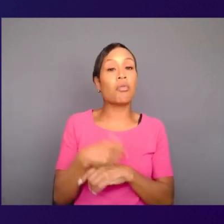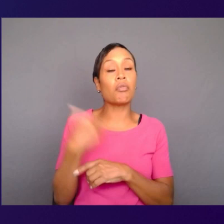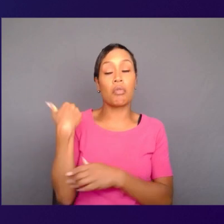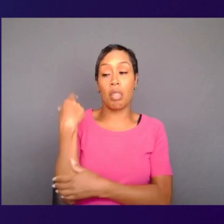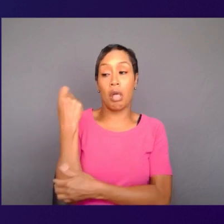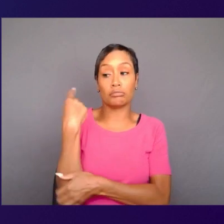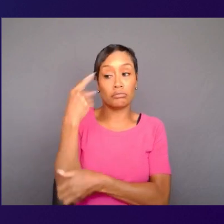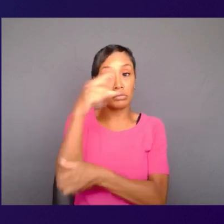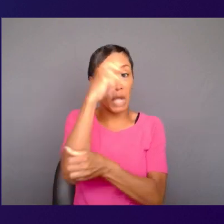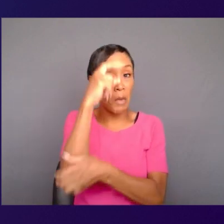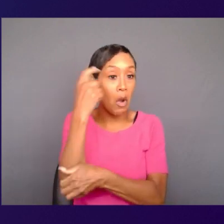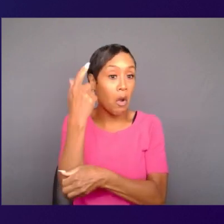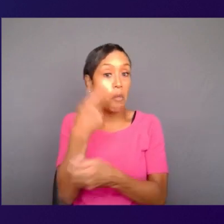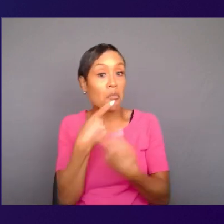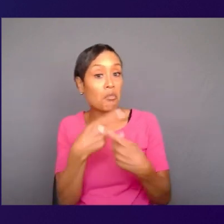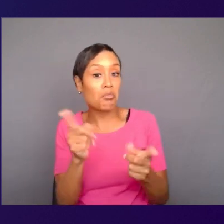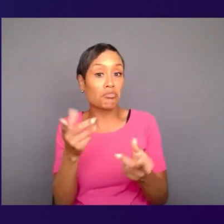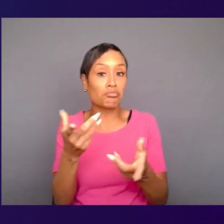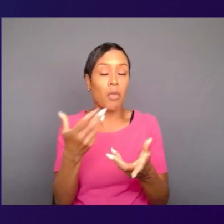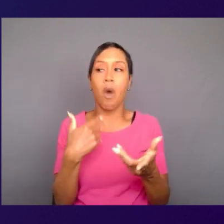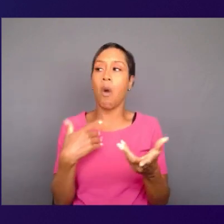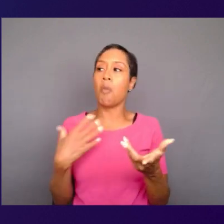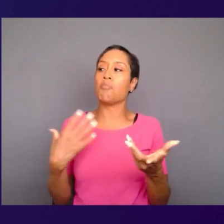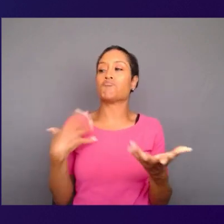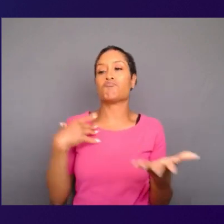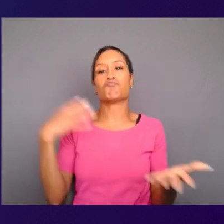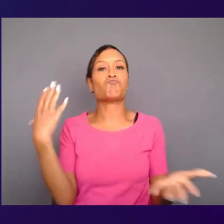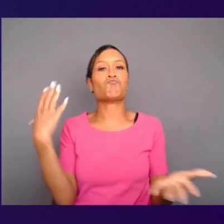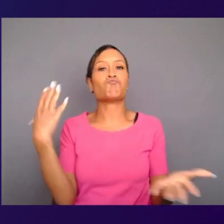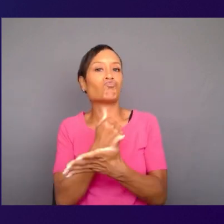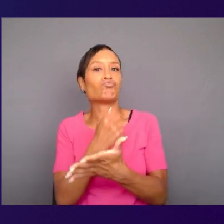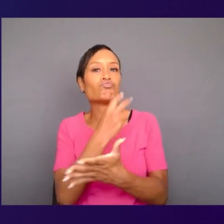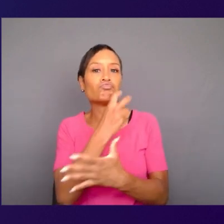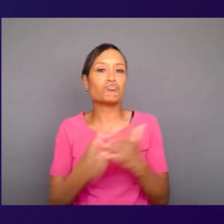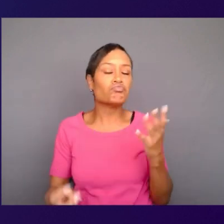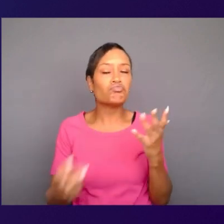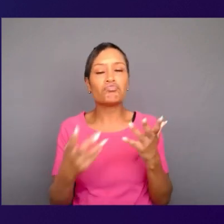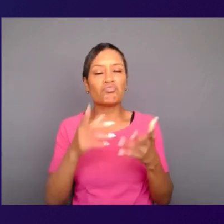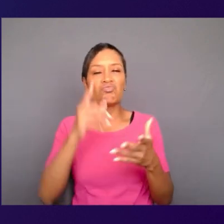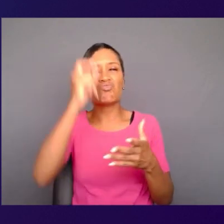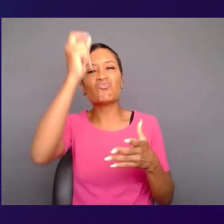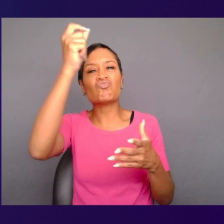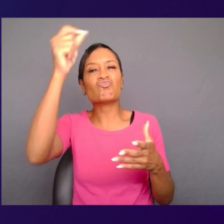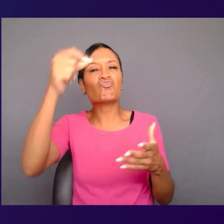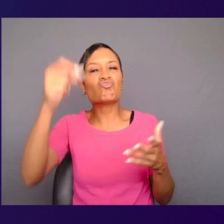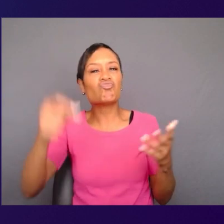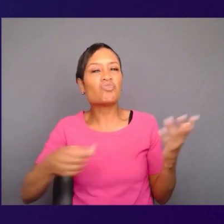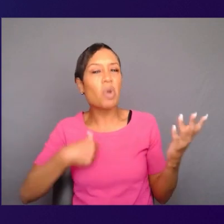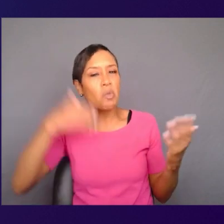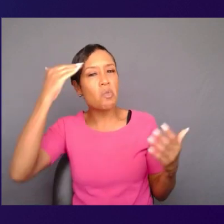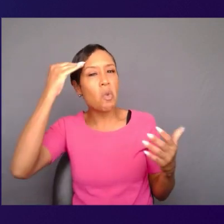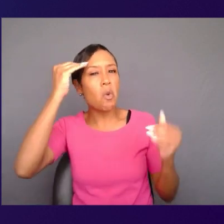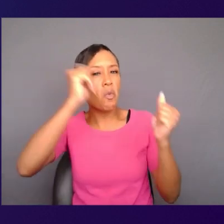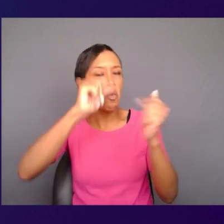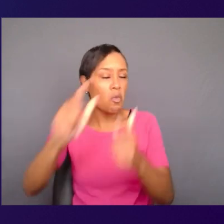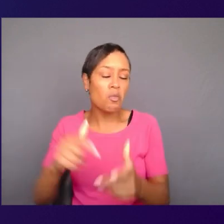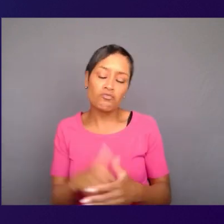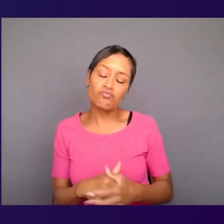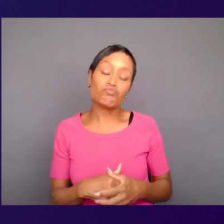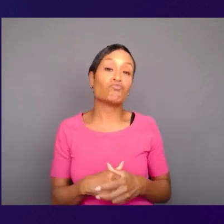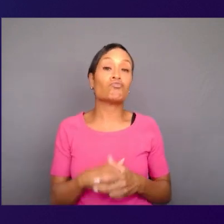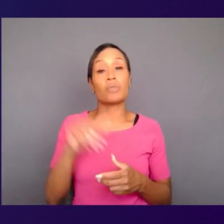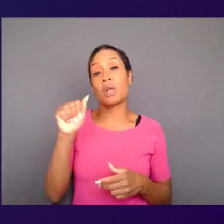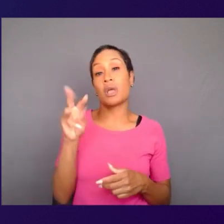good opportunity to dive in and just check all my knowledge on the storage platforms. Yeah.